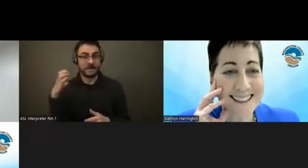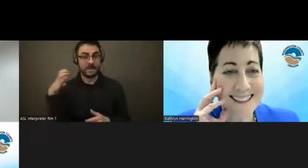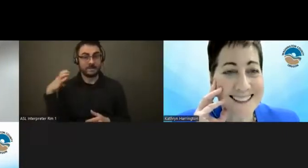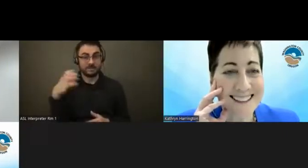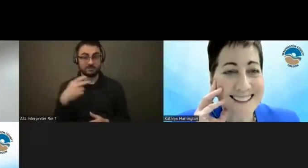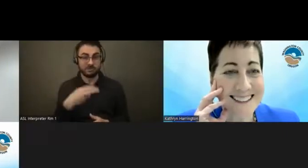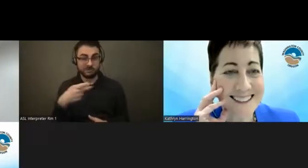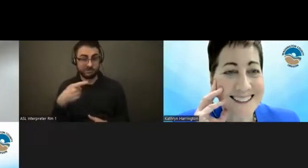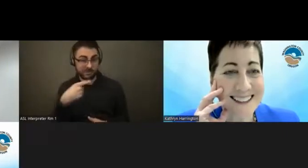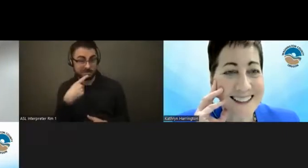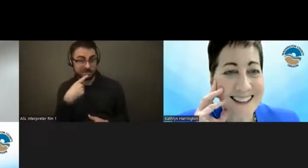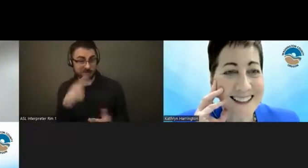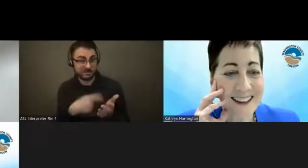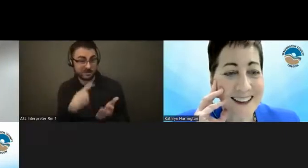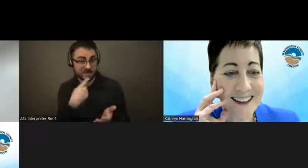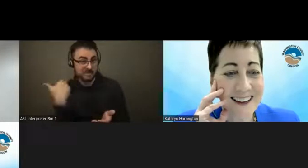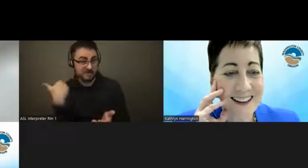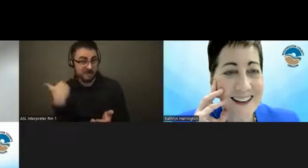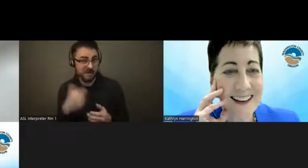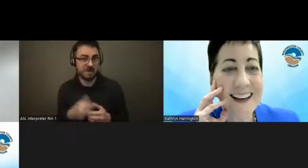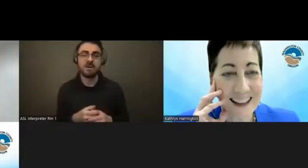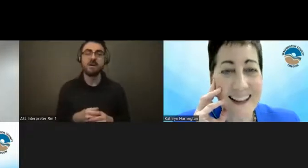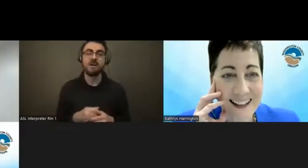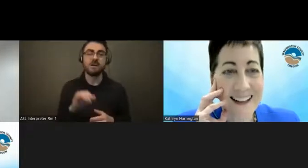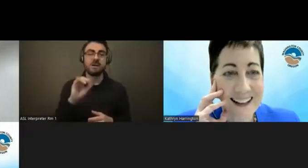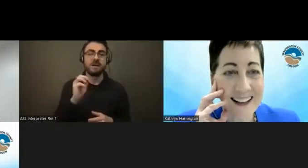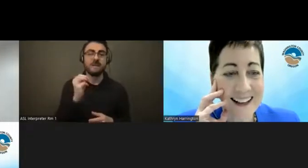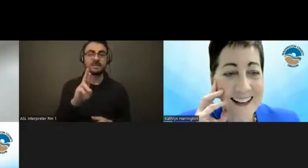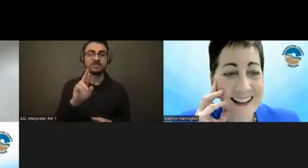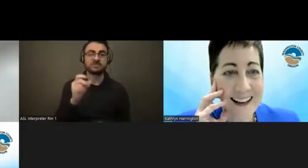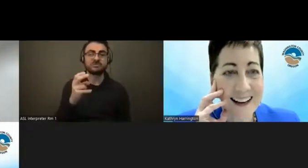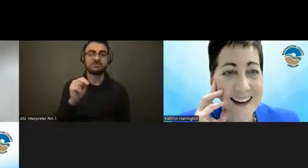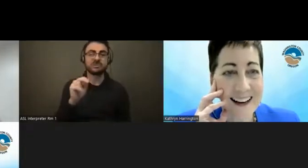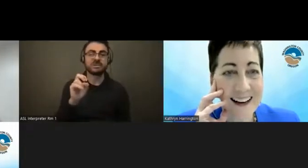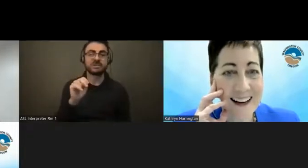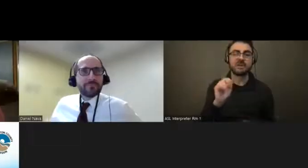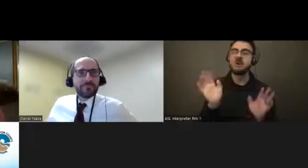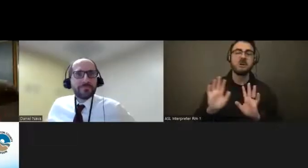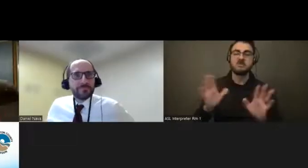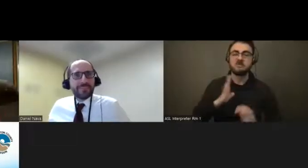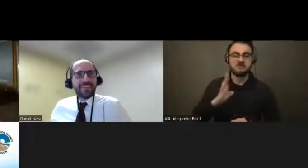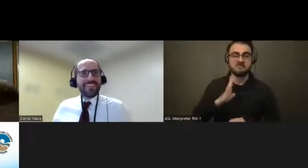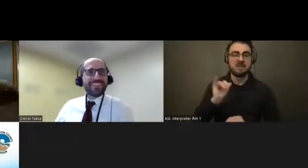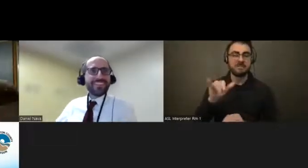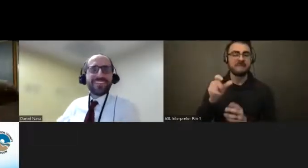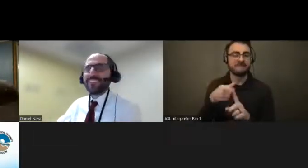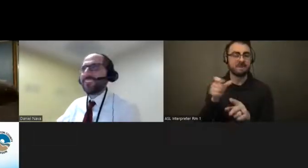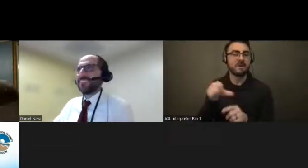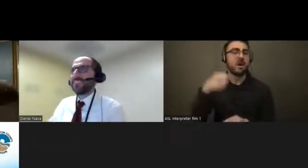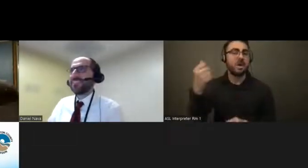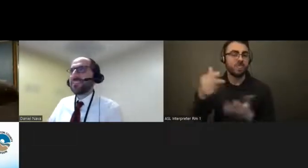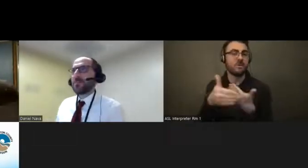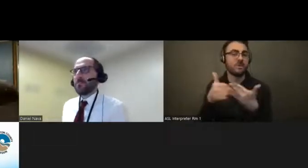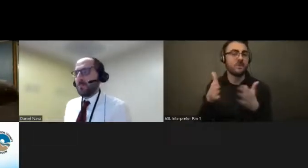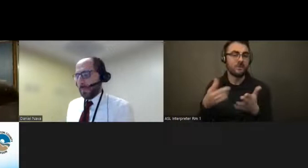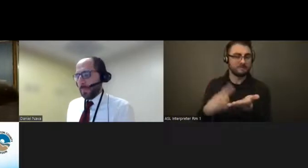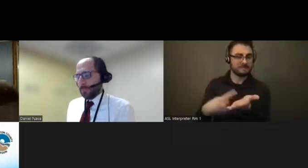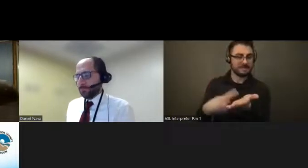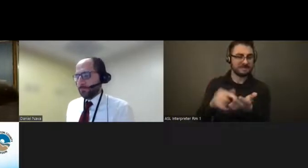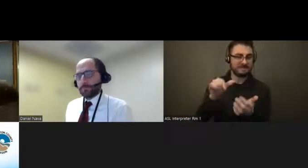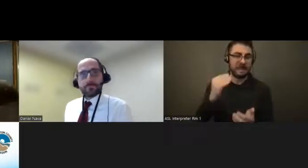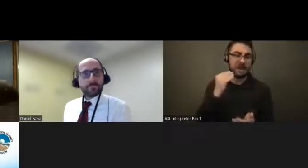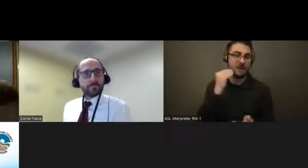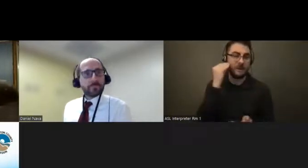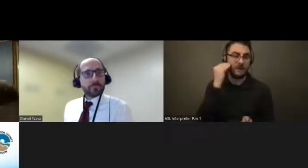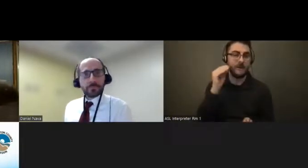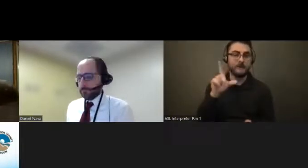like. No, that's all right. There was another room we were talking about the homeless and stuff, but